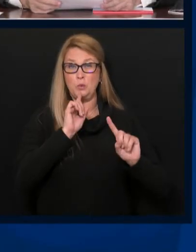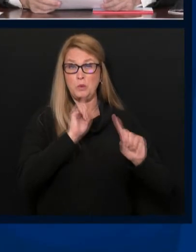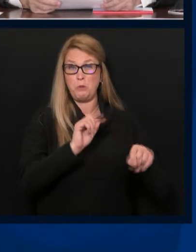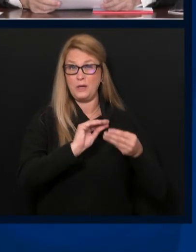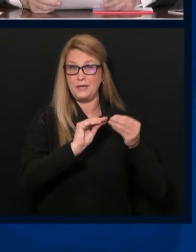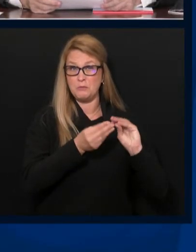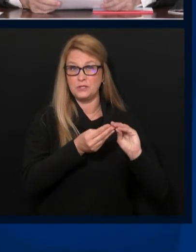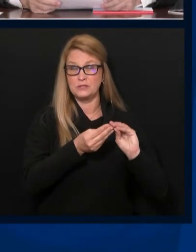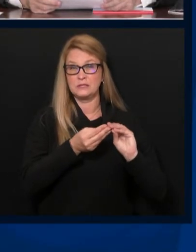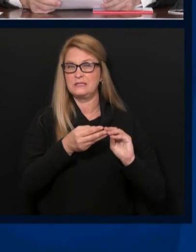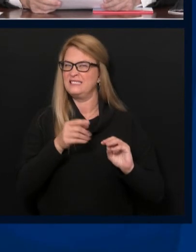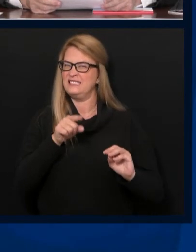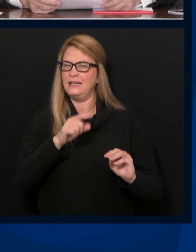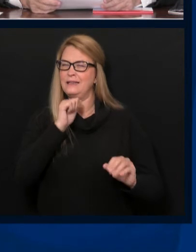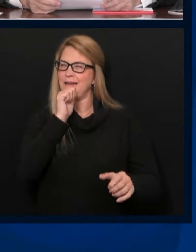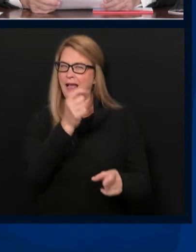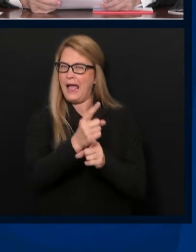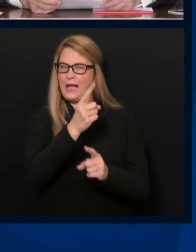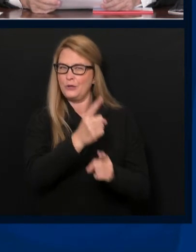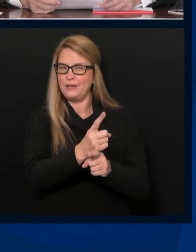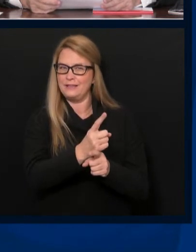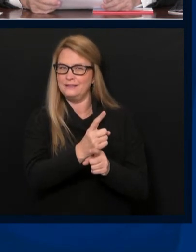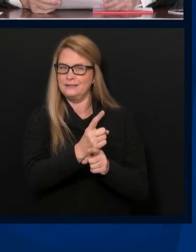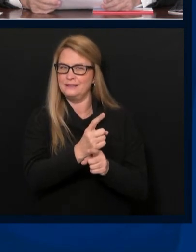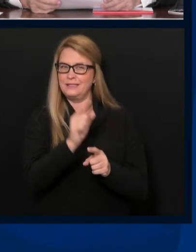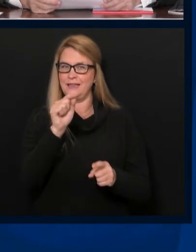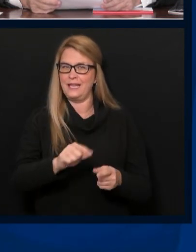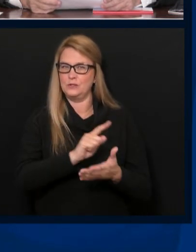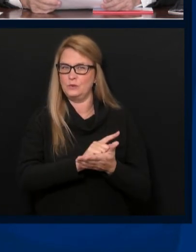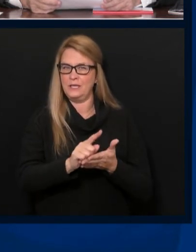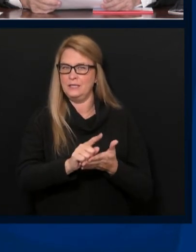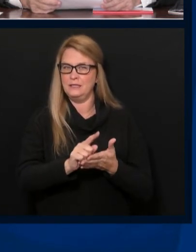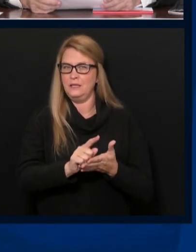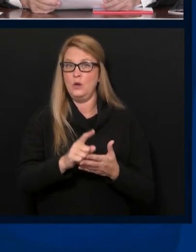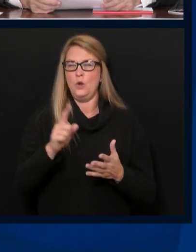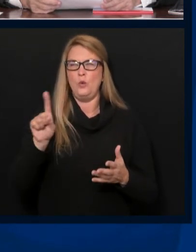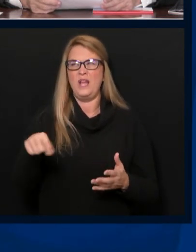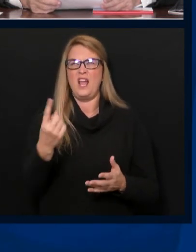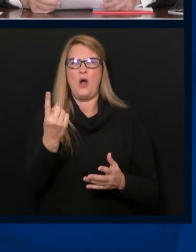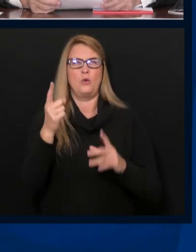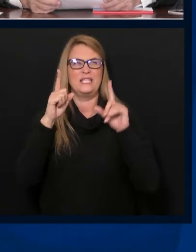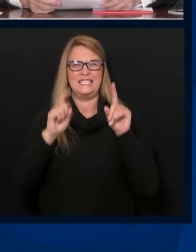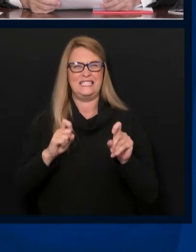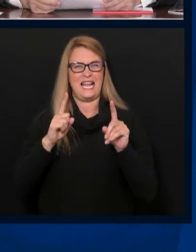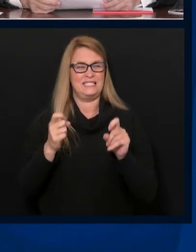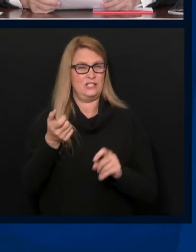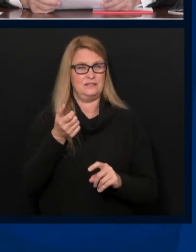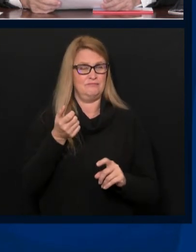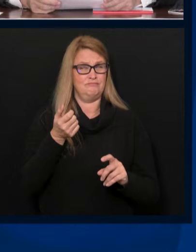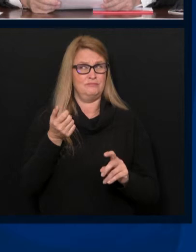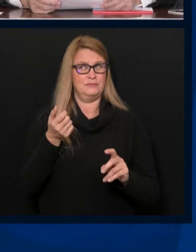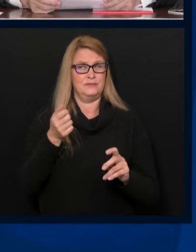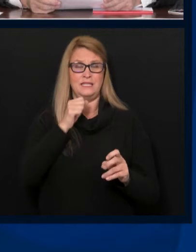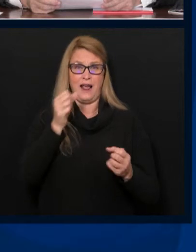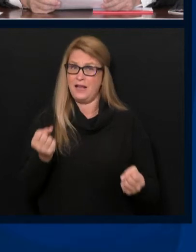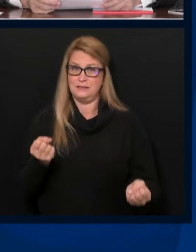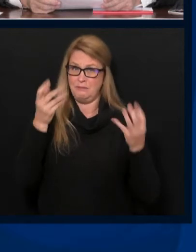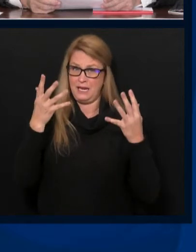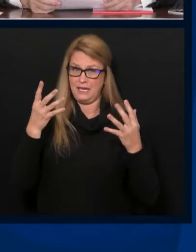are skewed a little bit because we did not test very many. You know, we only tested, and let me find the number here real quickly, but I